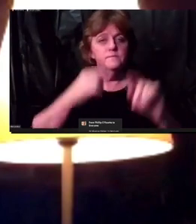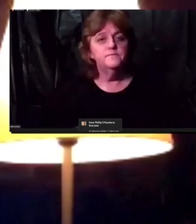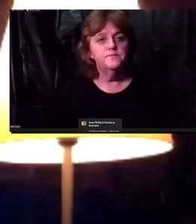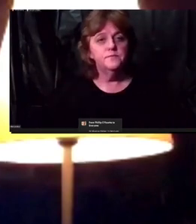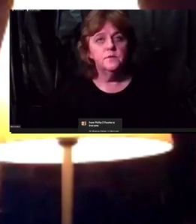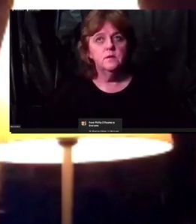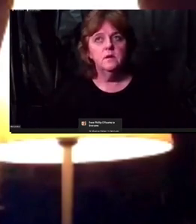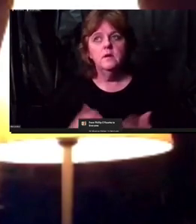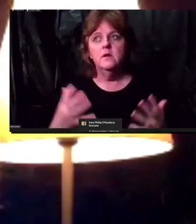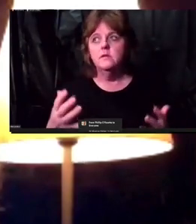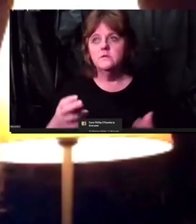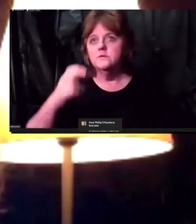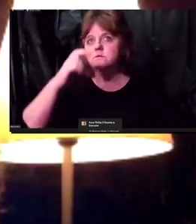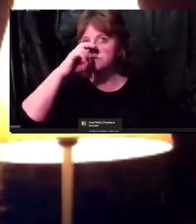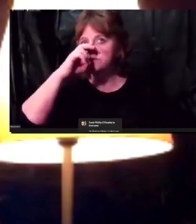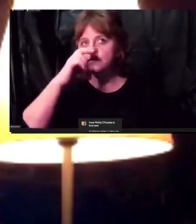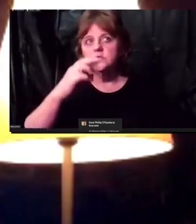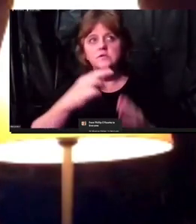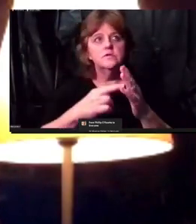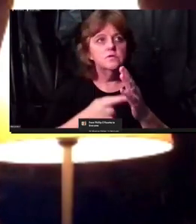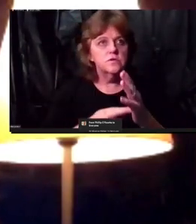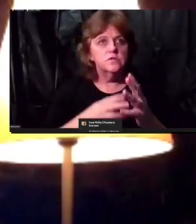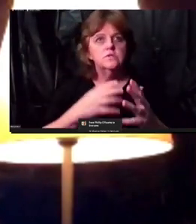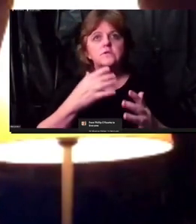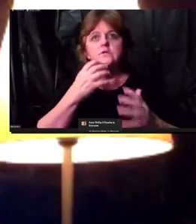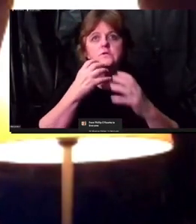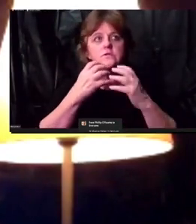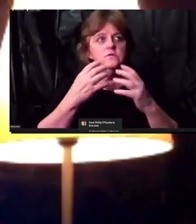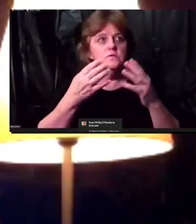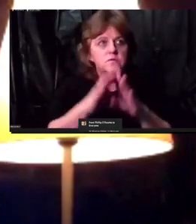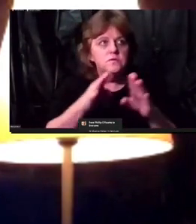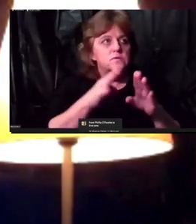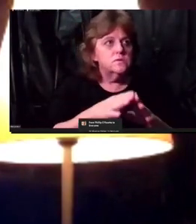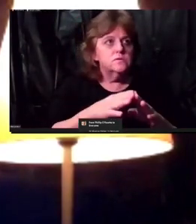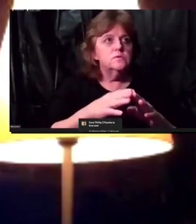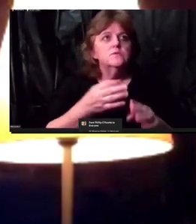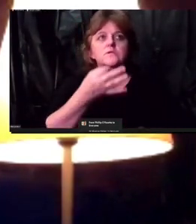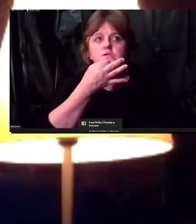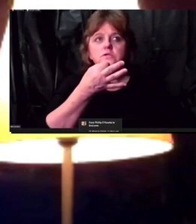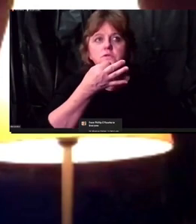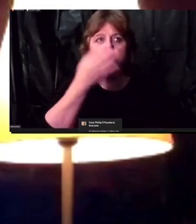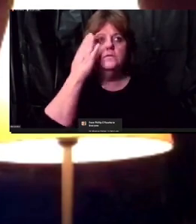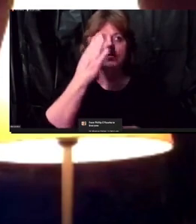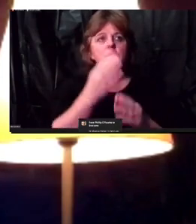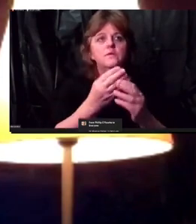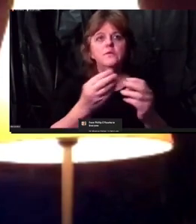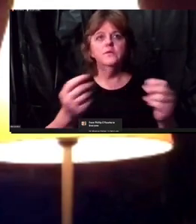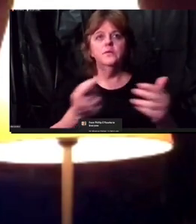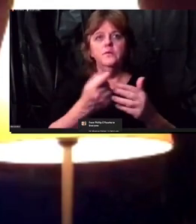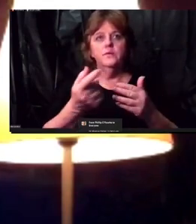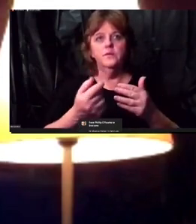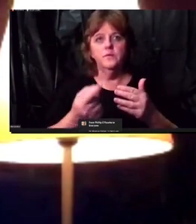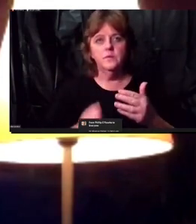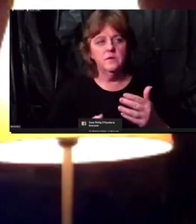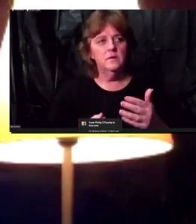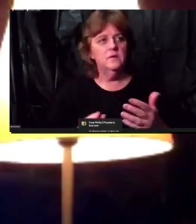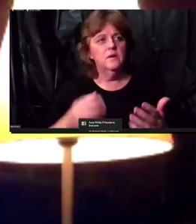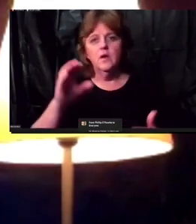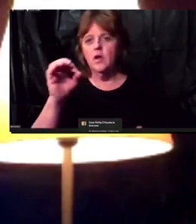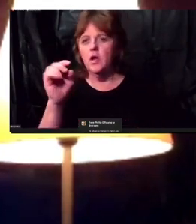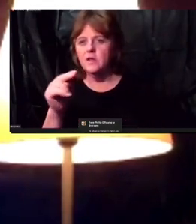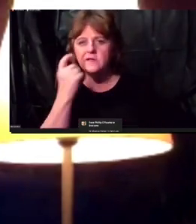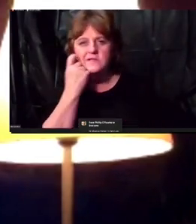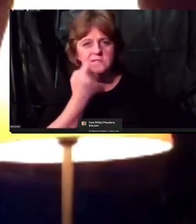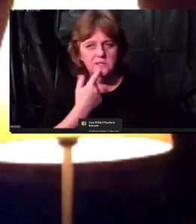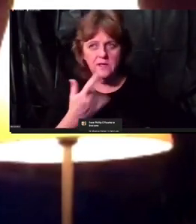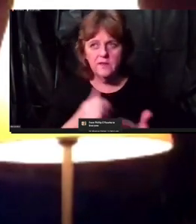these draconian measures will be over at some point soon. Let's look at what Colin said, vaccines coming